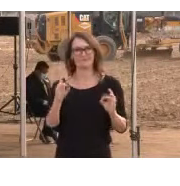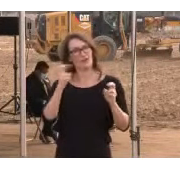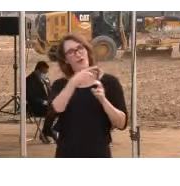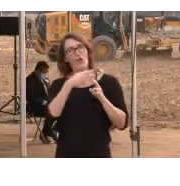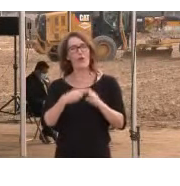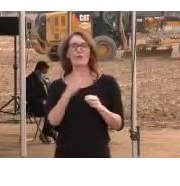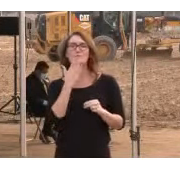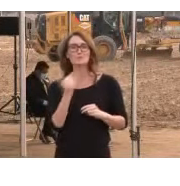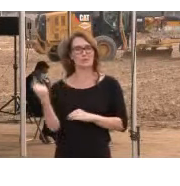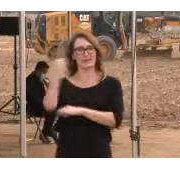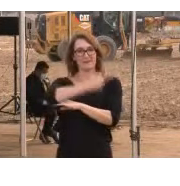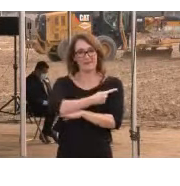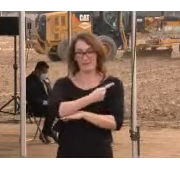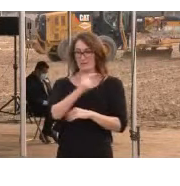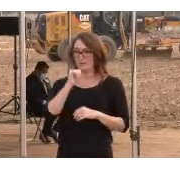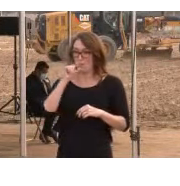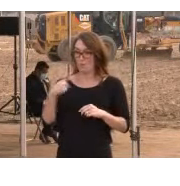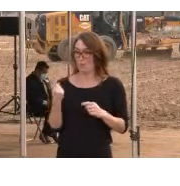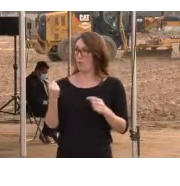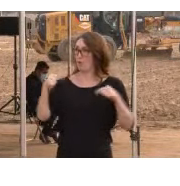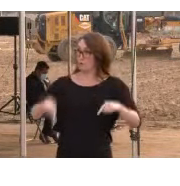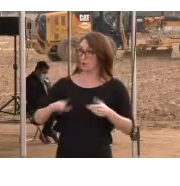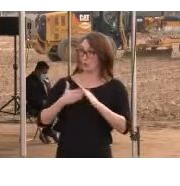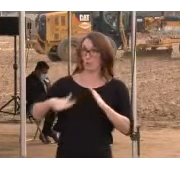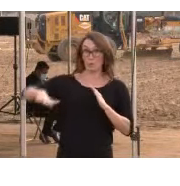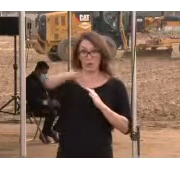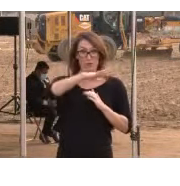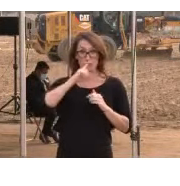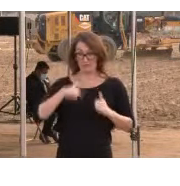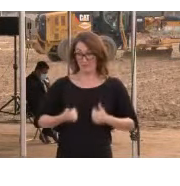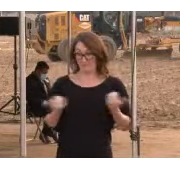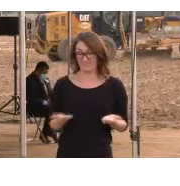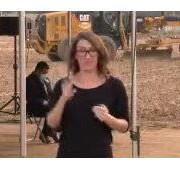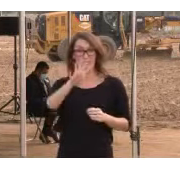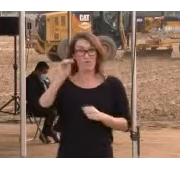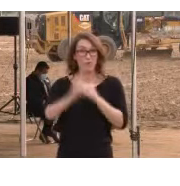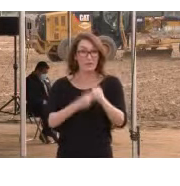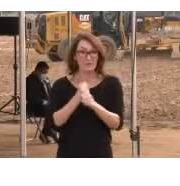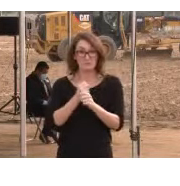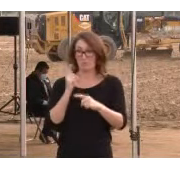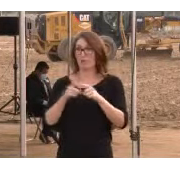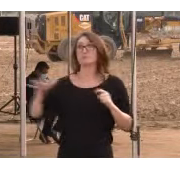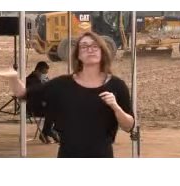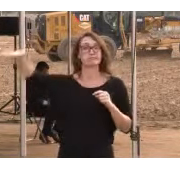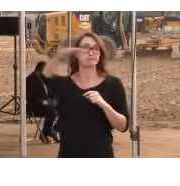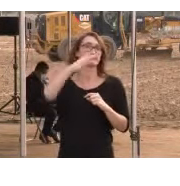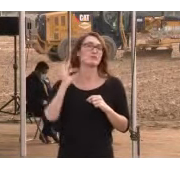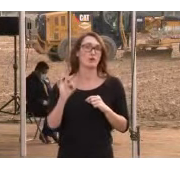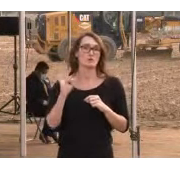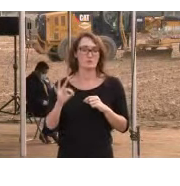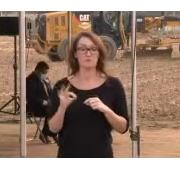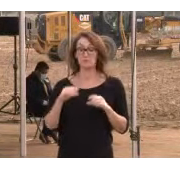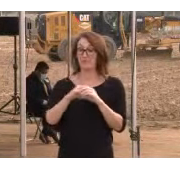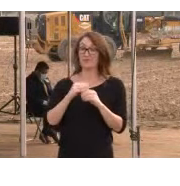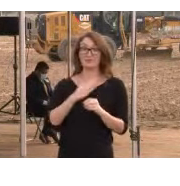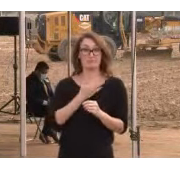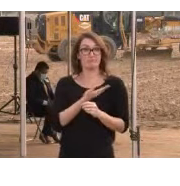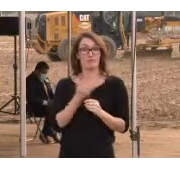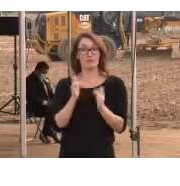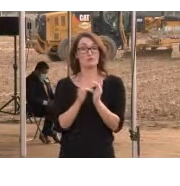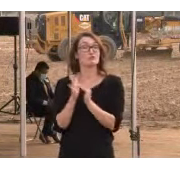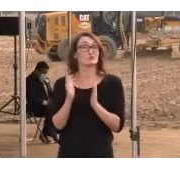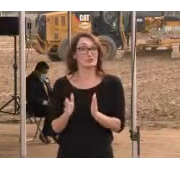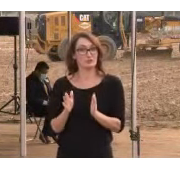but in this community of which I've been a part for 40 years. So in my Christian tradition, let